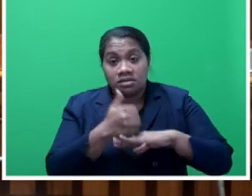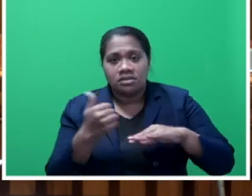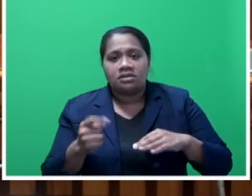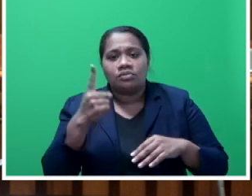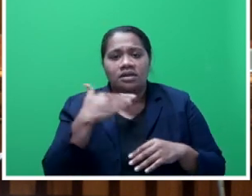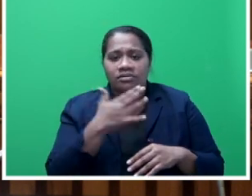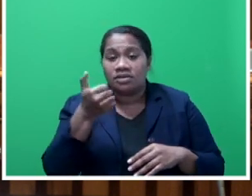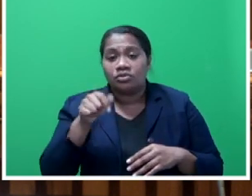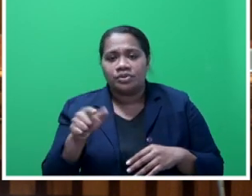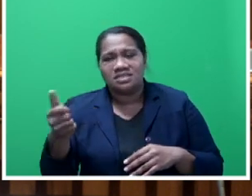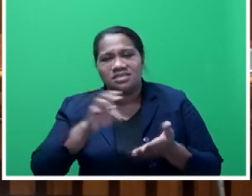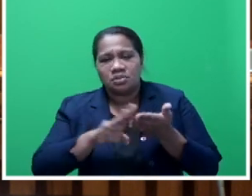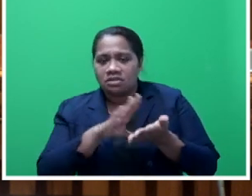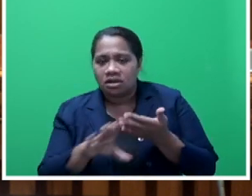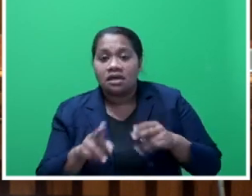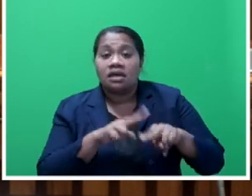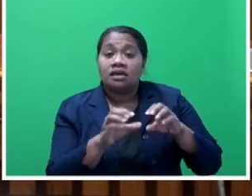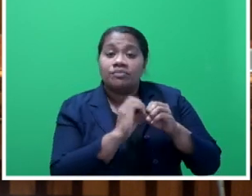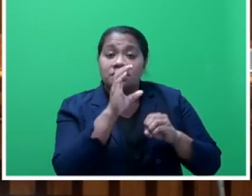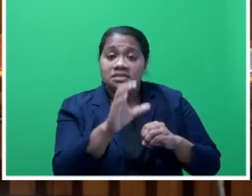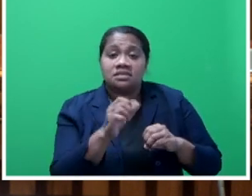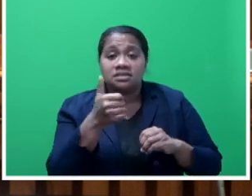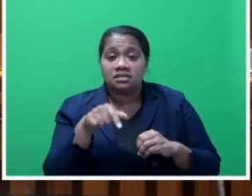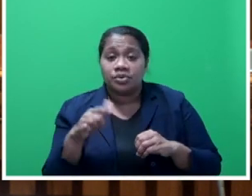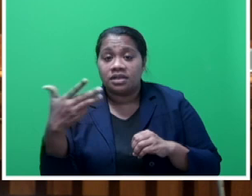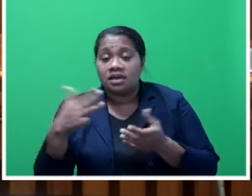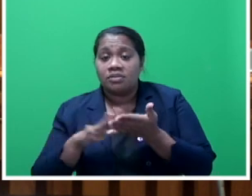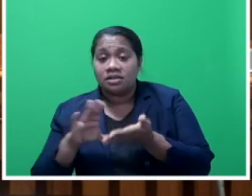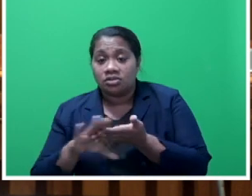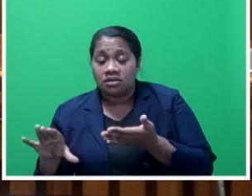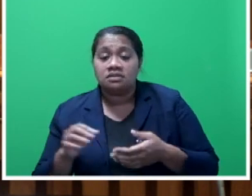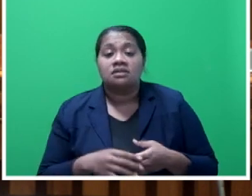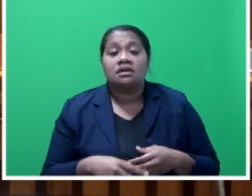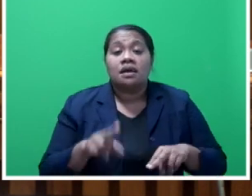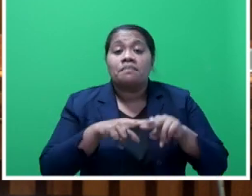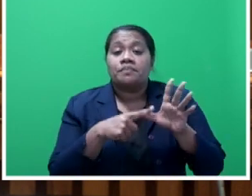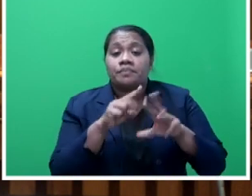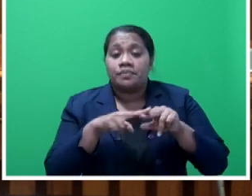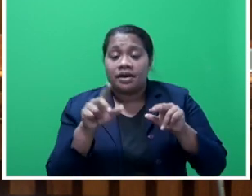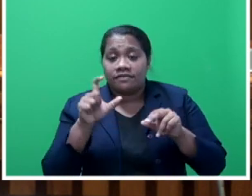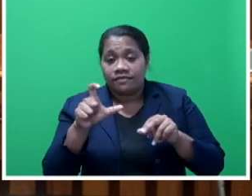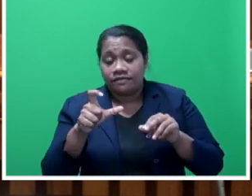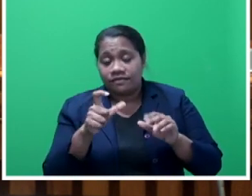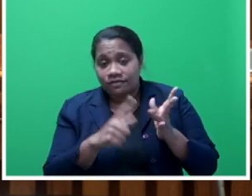$102.16 million. FBC, $6.9 million. PEFCO,